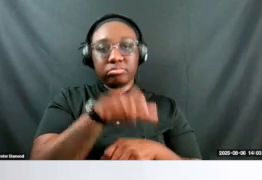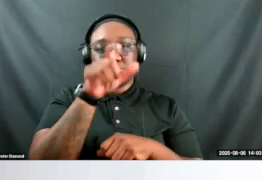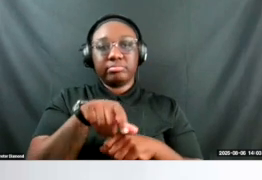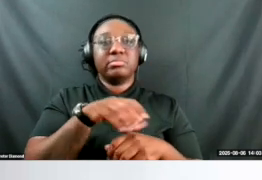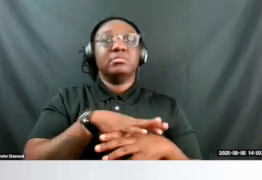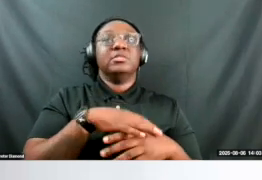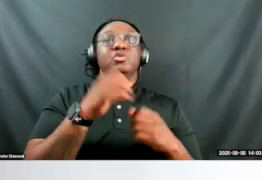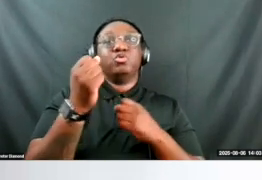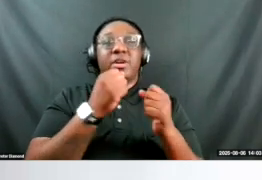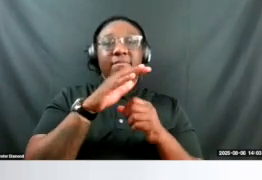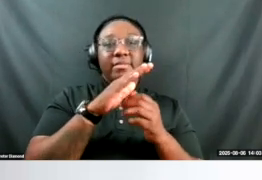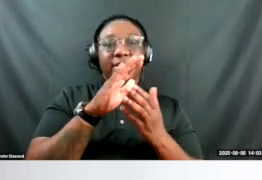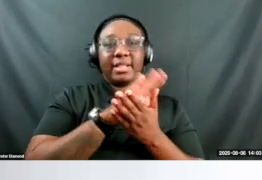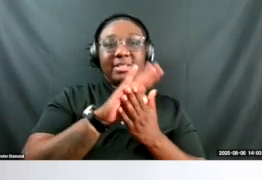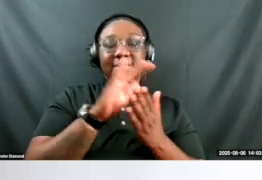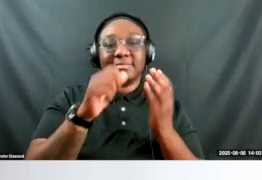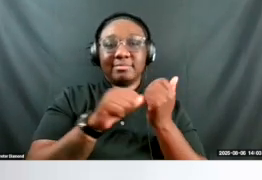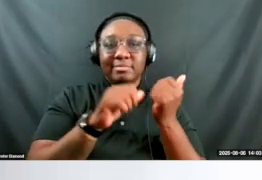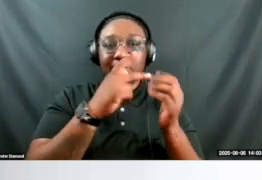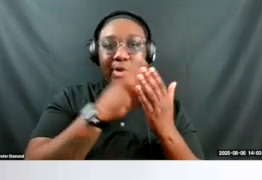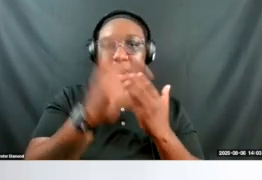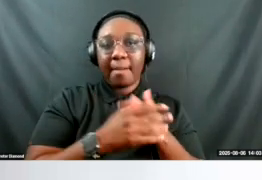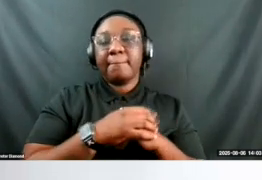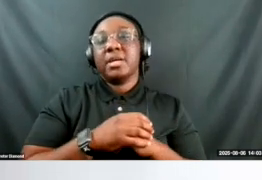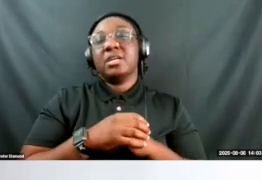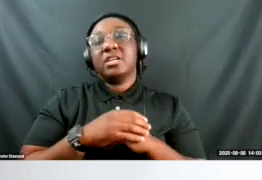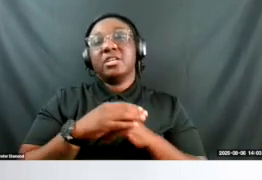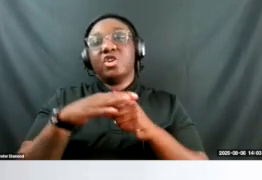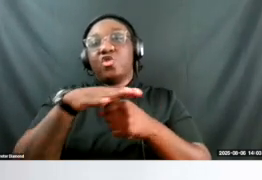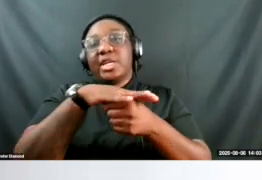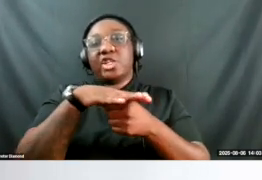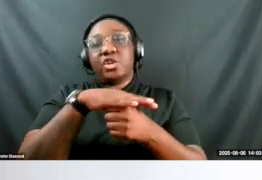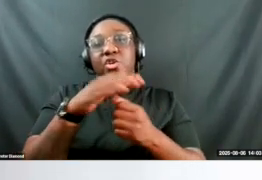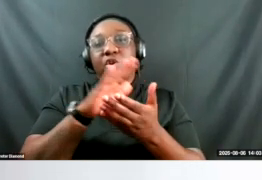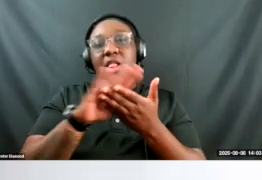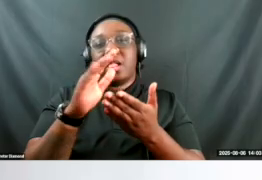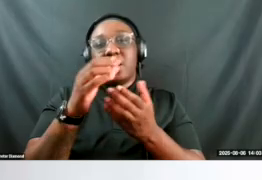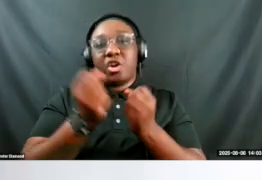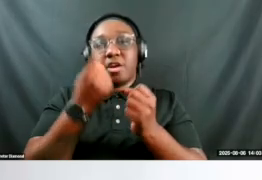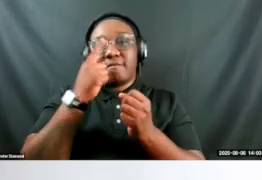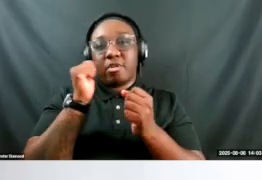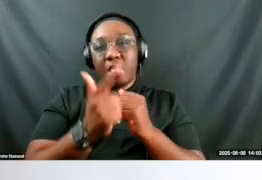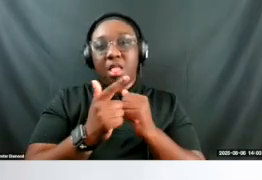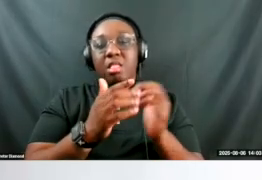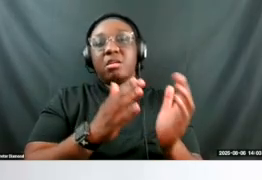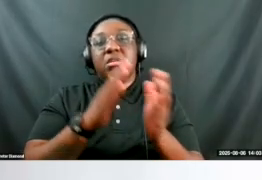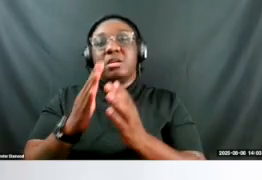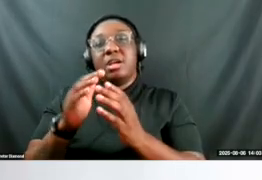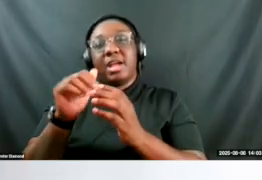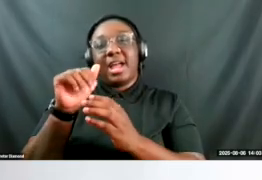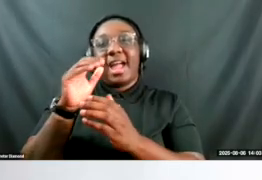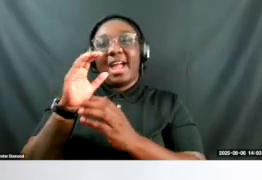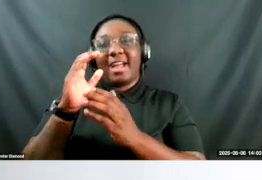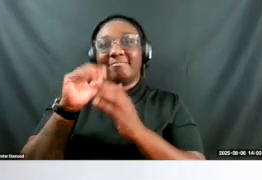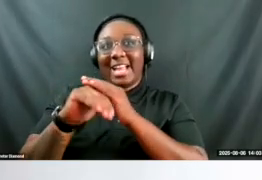Regional Clean Cars for All, and Access Clean California. Starting from the left with Driving Clean